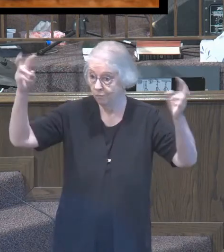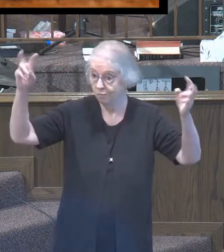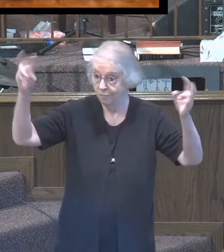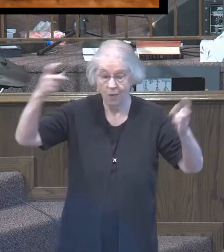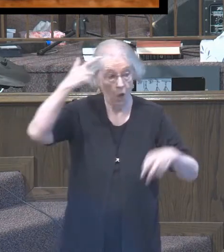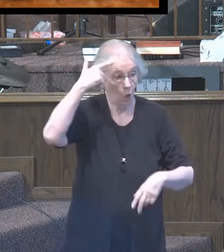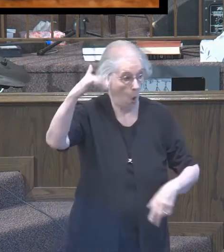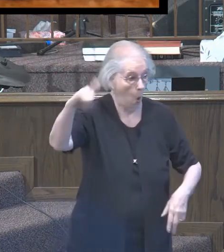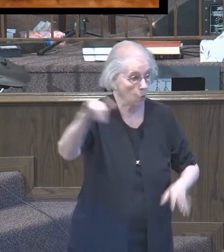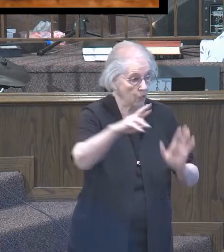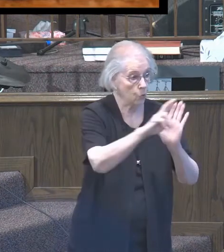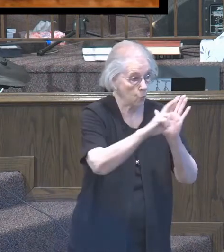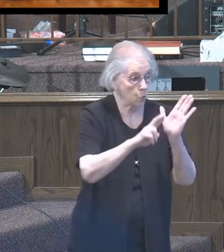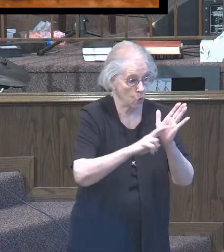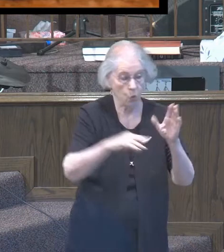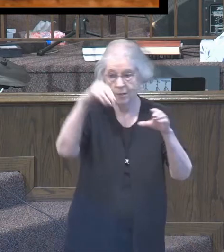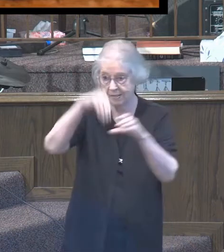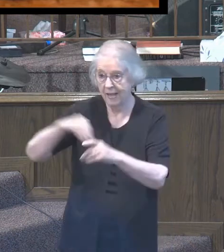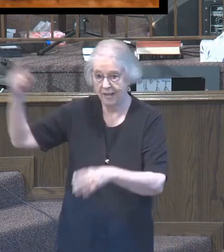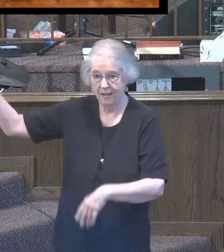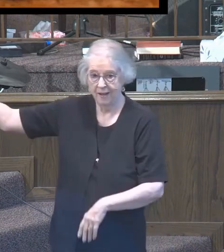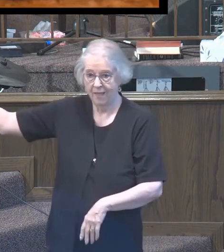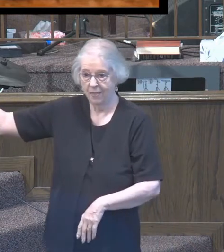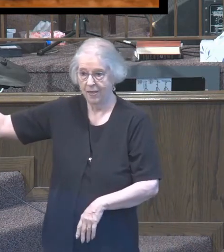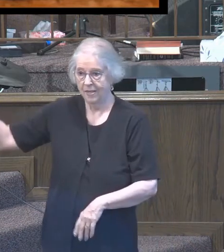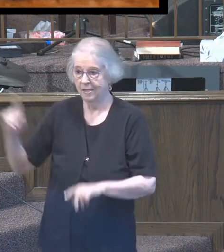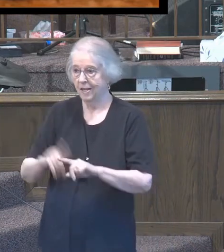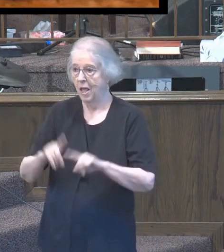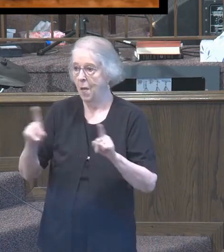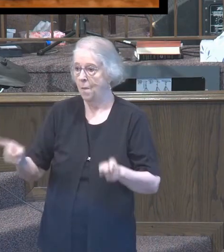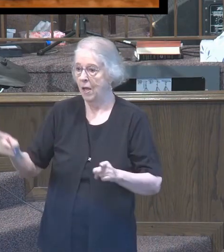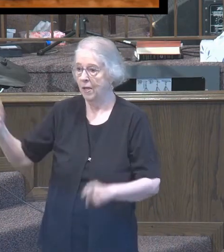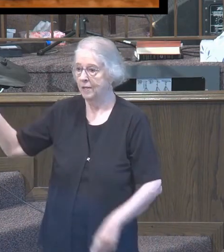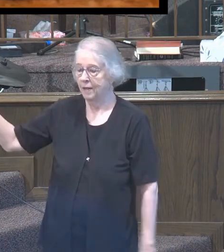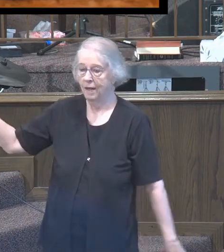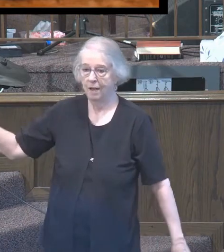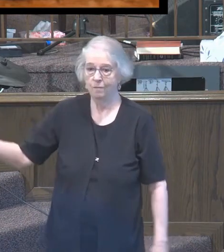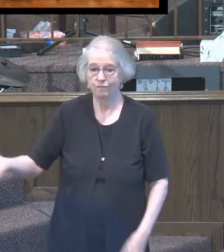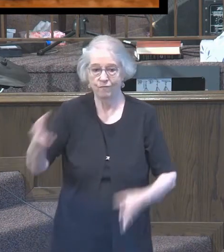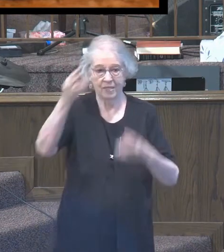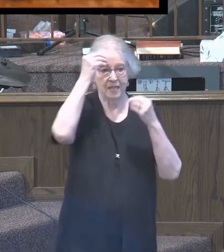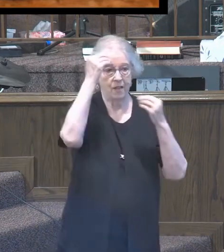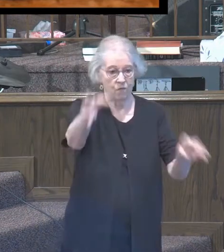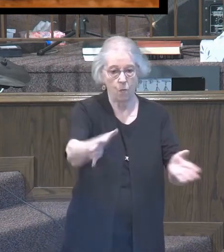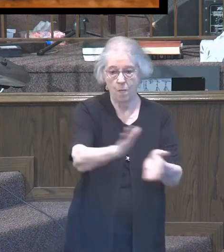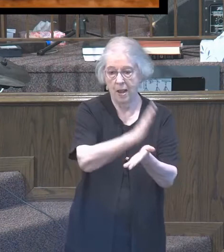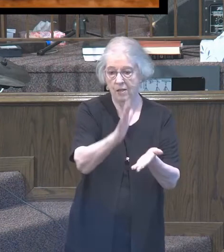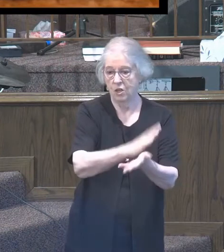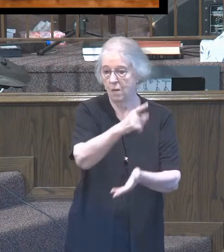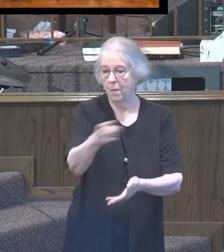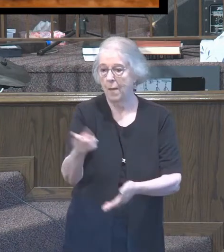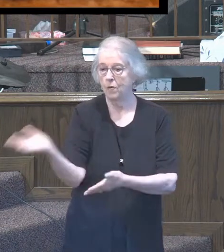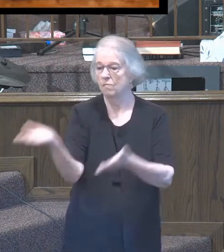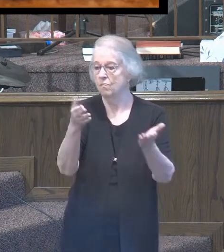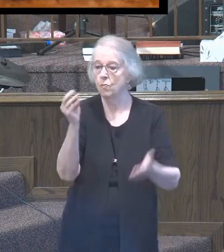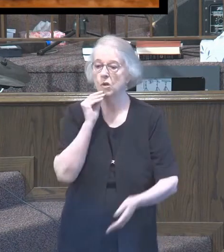this, if it were compared to a college class, the syllabus of everything we're going to learn